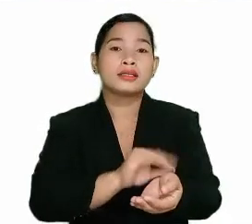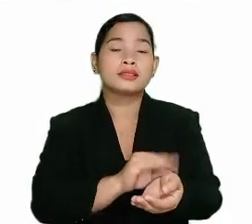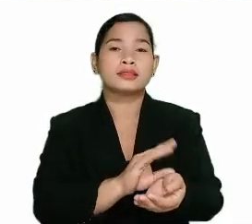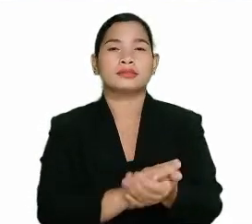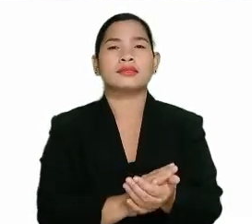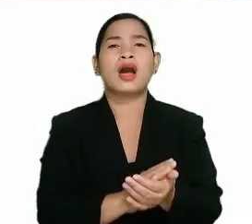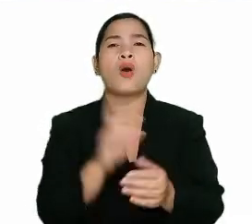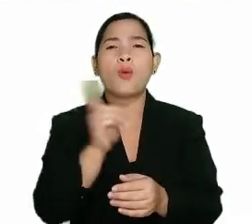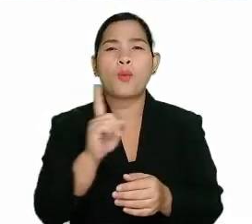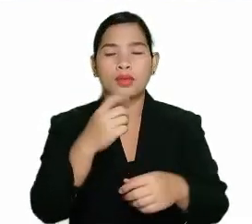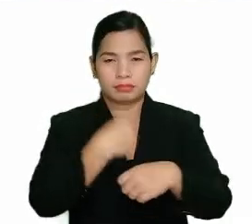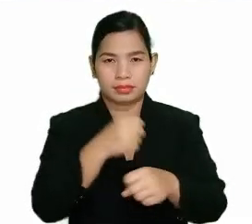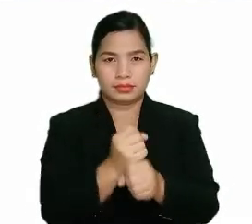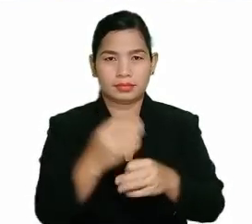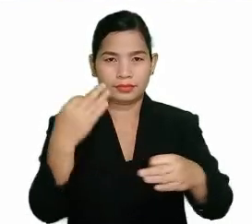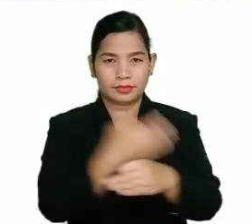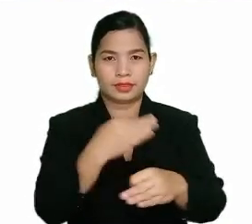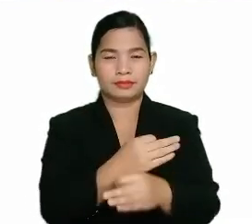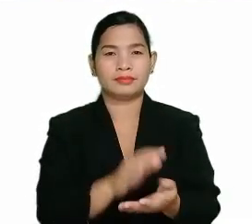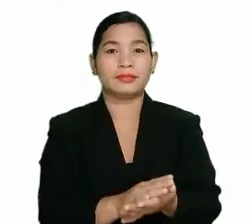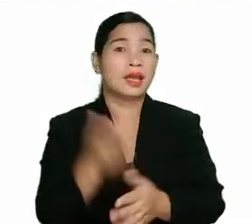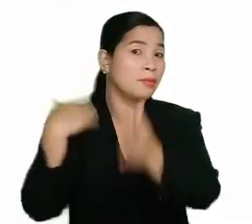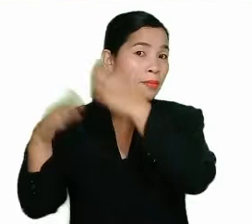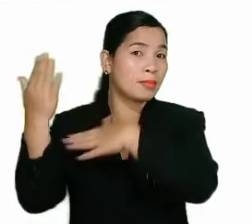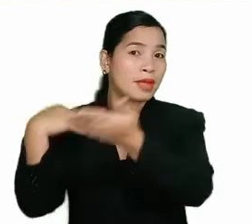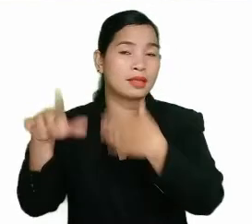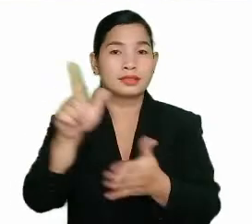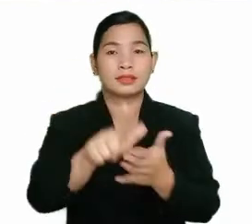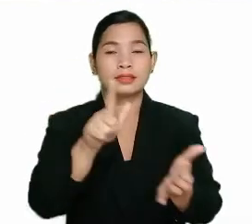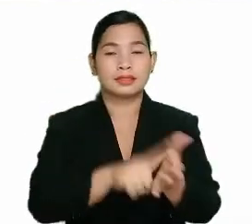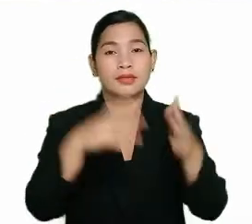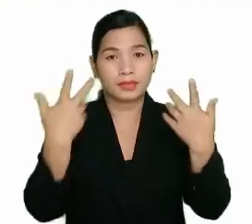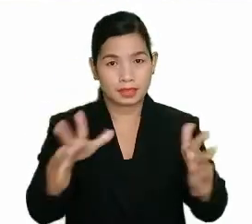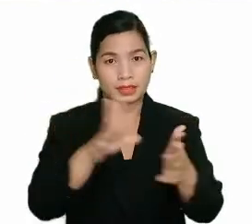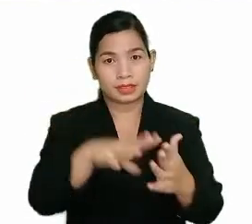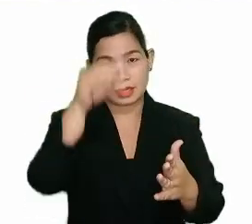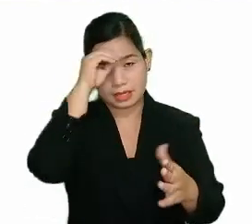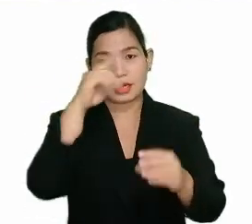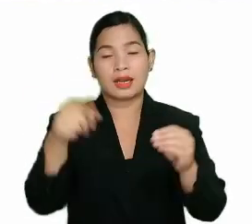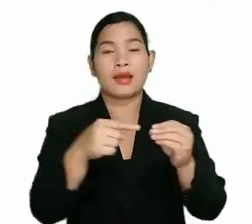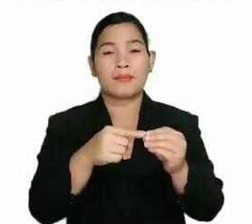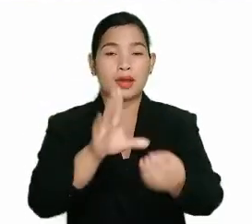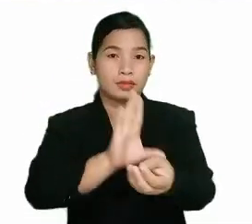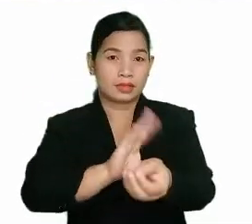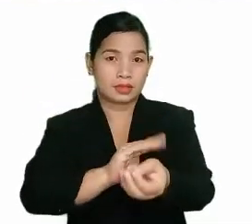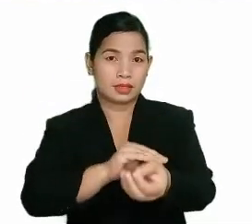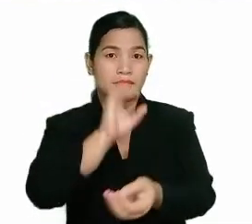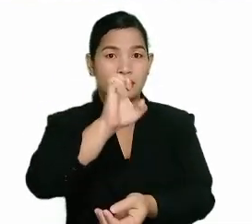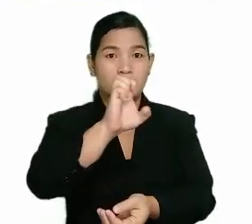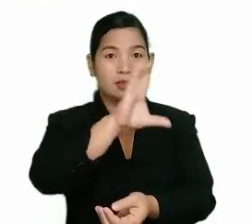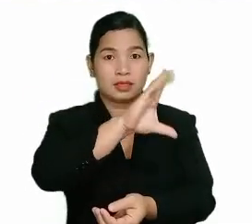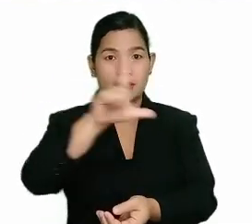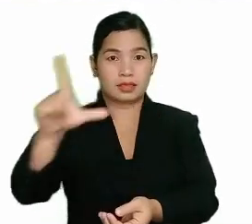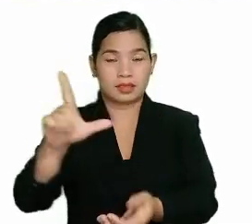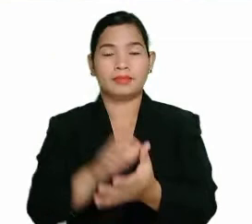makes organisms function. From your previous lesson, you already have knowledge about the cell